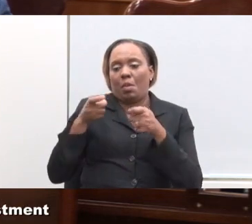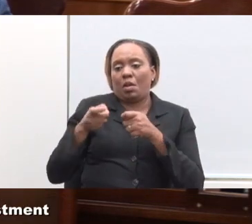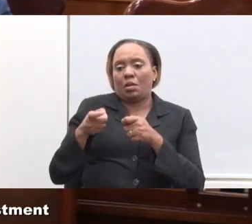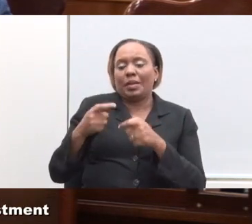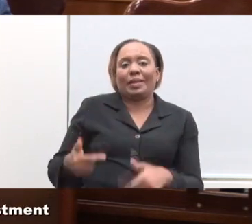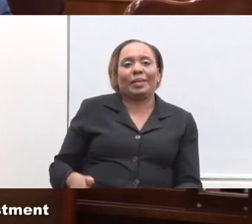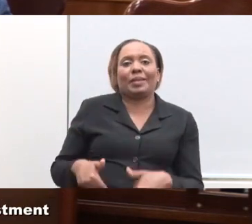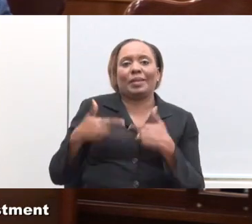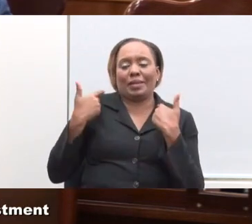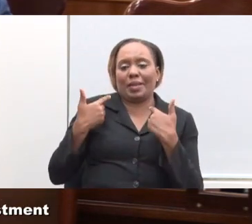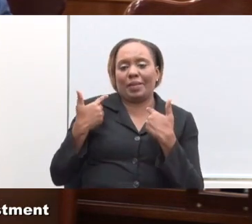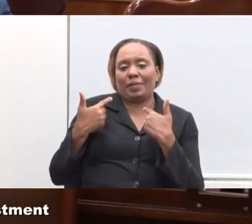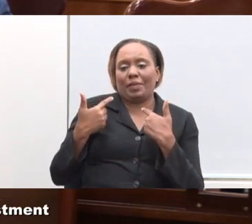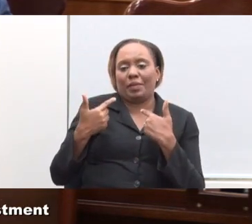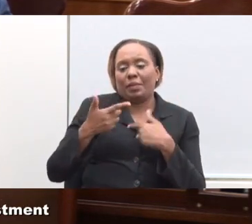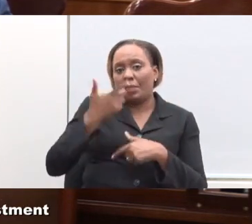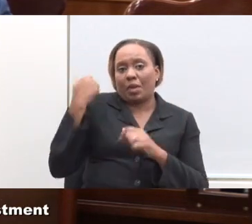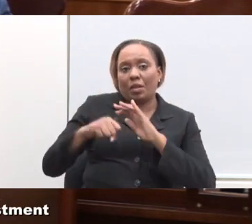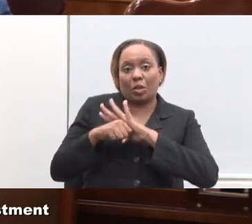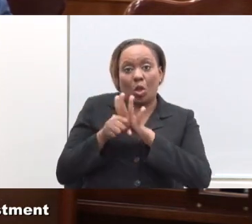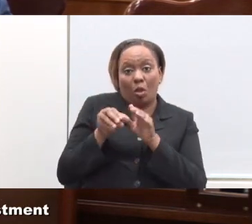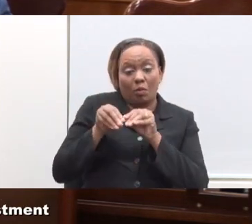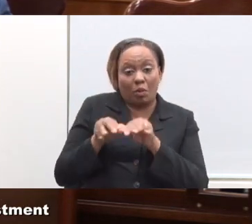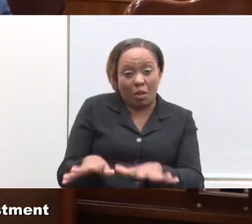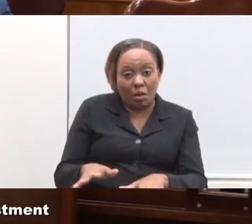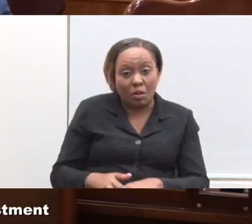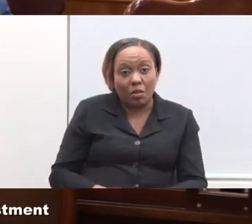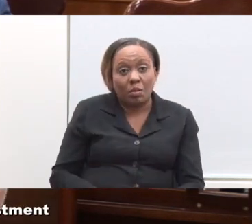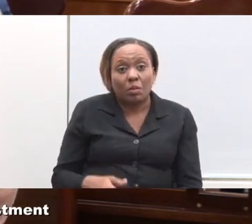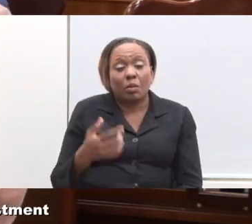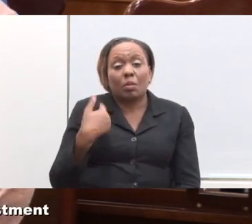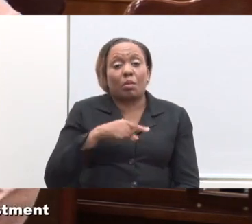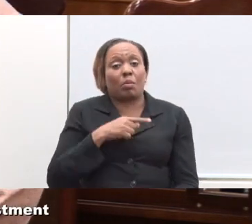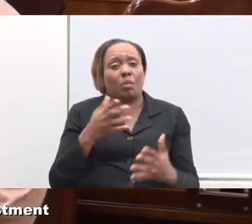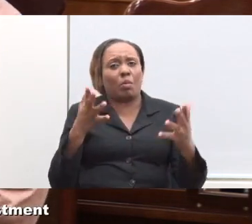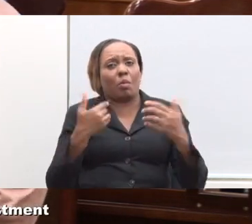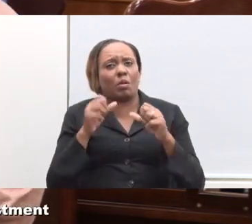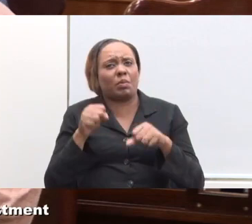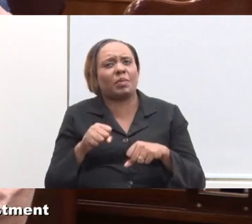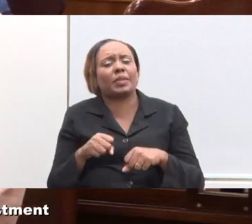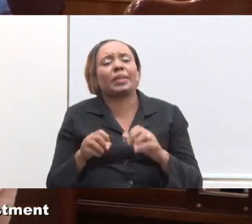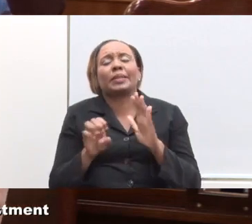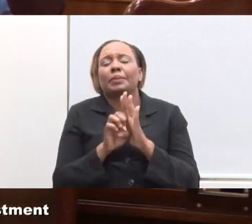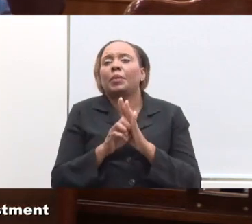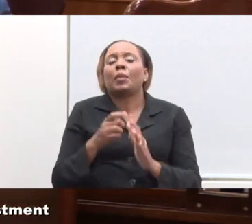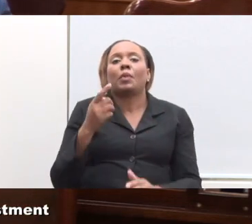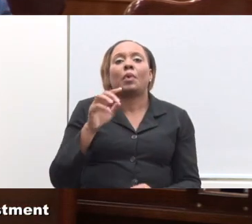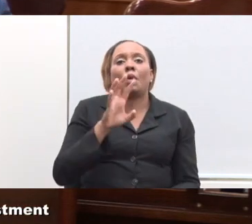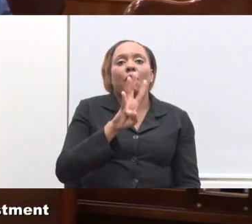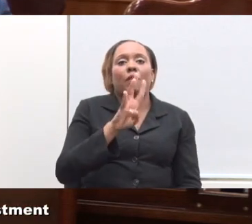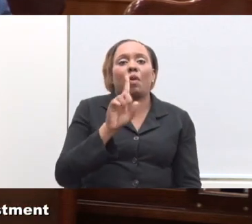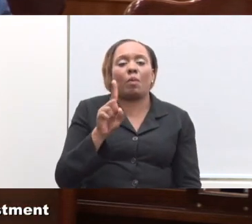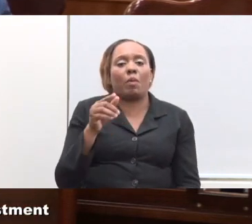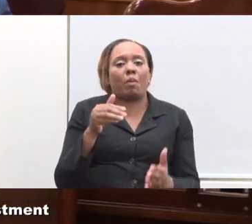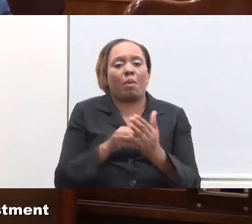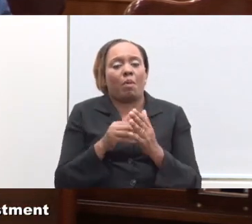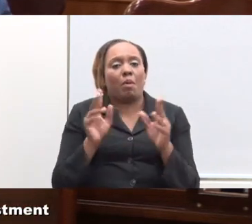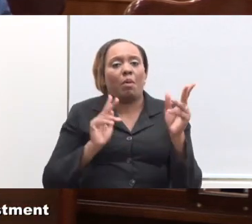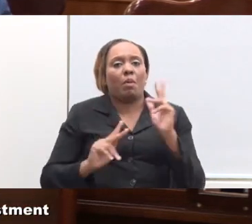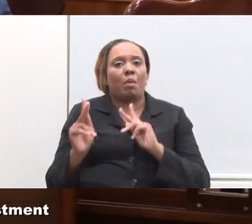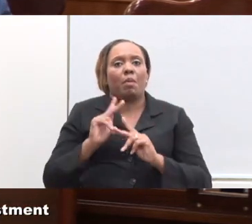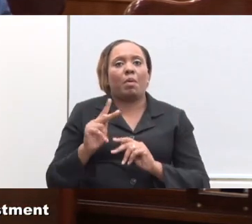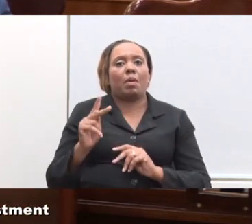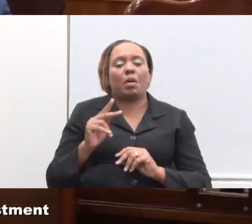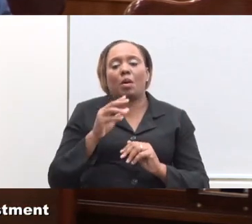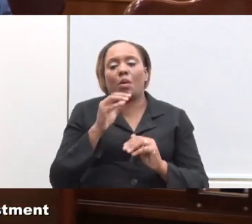realities of the pandemic, that we could have as much, we have 41,000 people over the age of